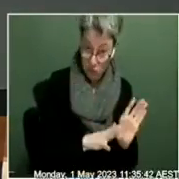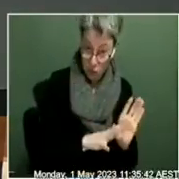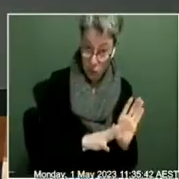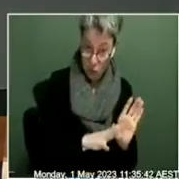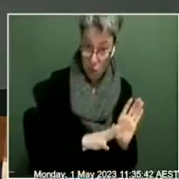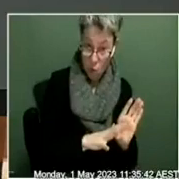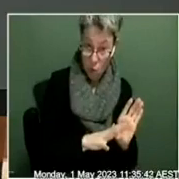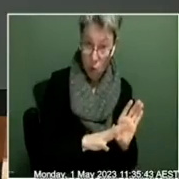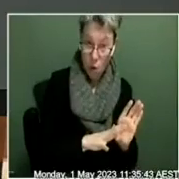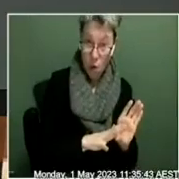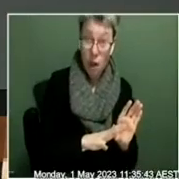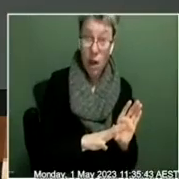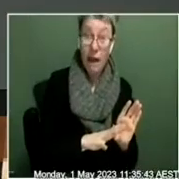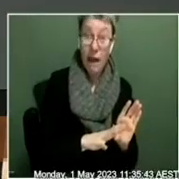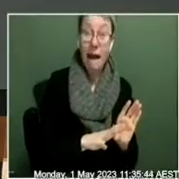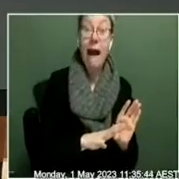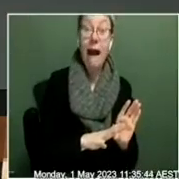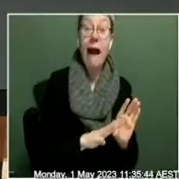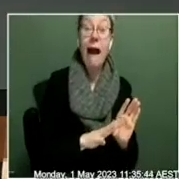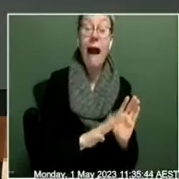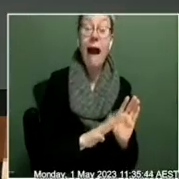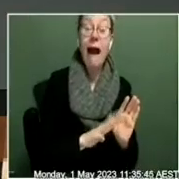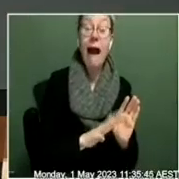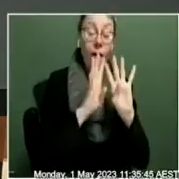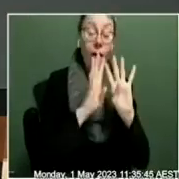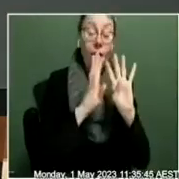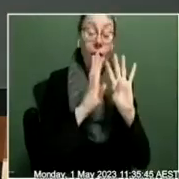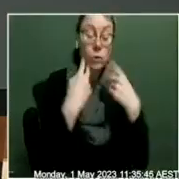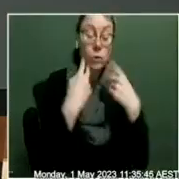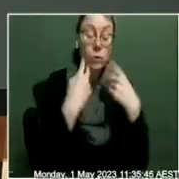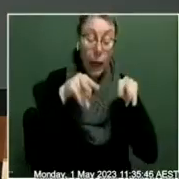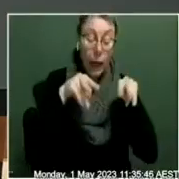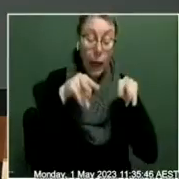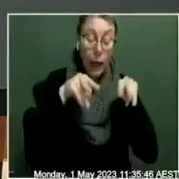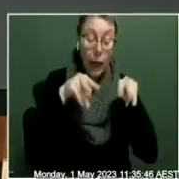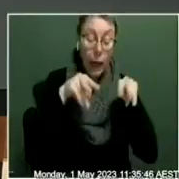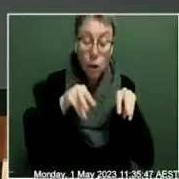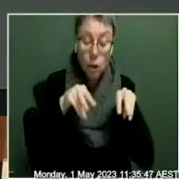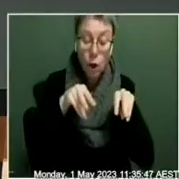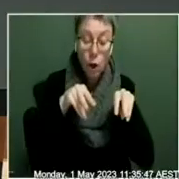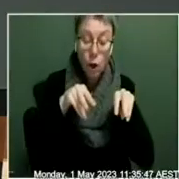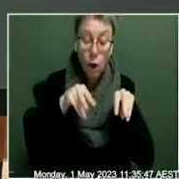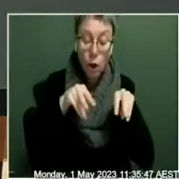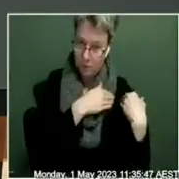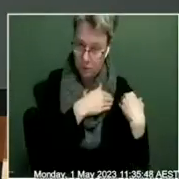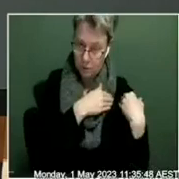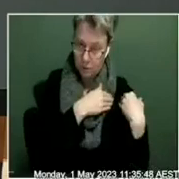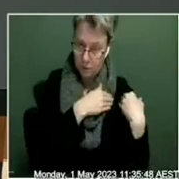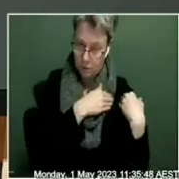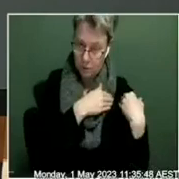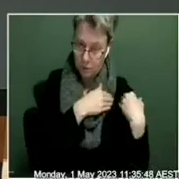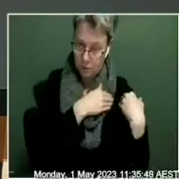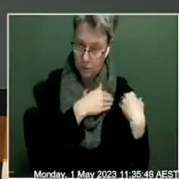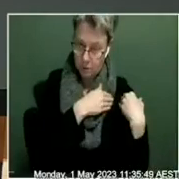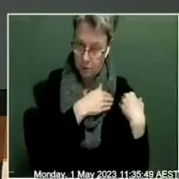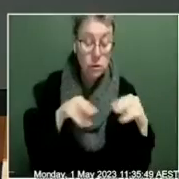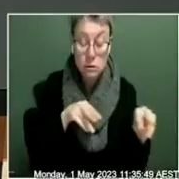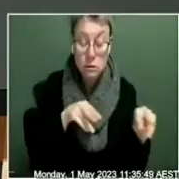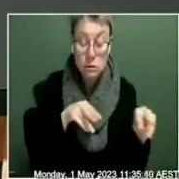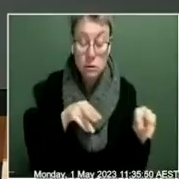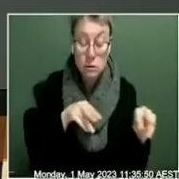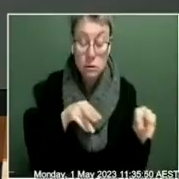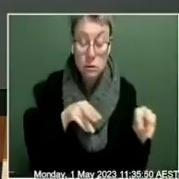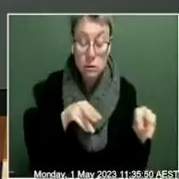oversight mechanism, and yet we still don't have effective monitoring and evaluation. So the authority